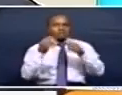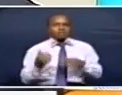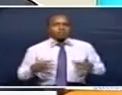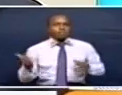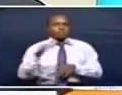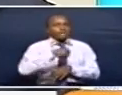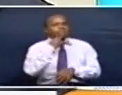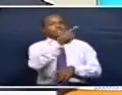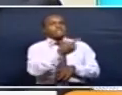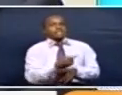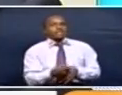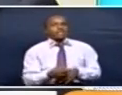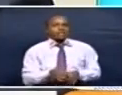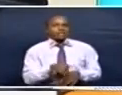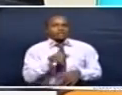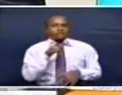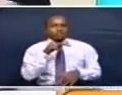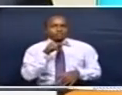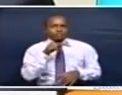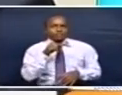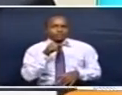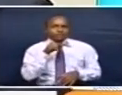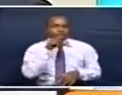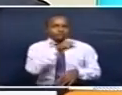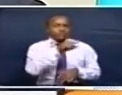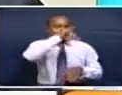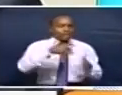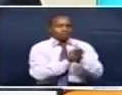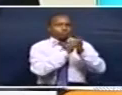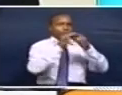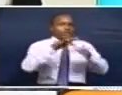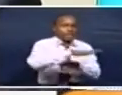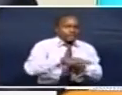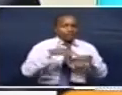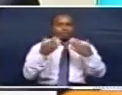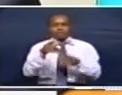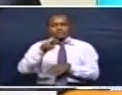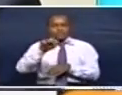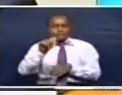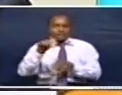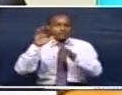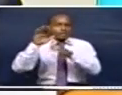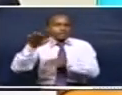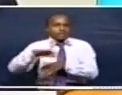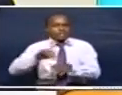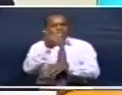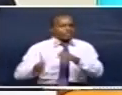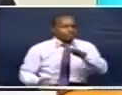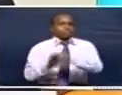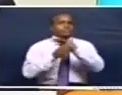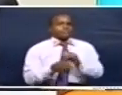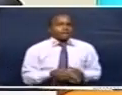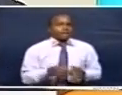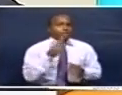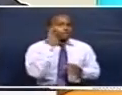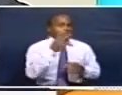and say, this is a Jubilee zone, or this is a NASA zone, the rest get out. I've seen people